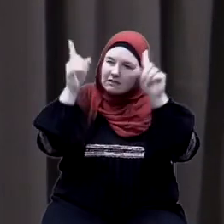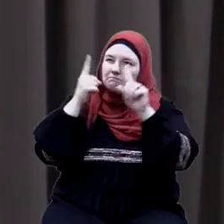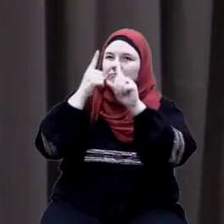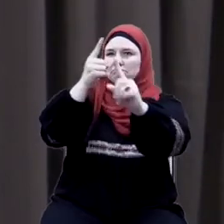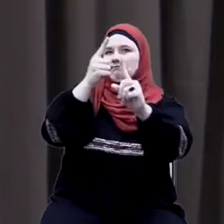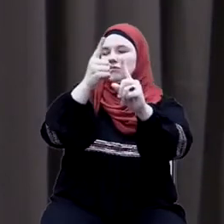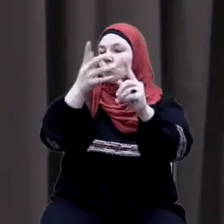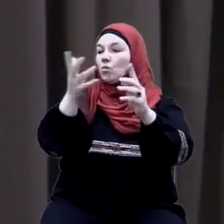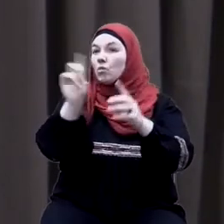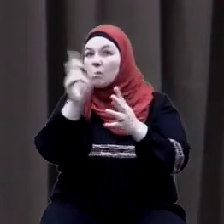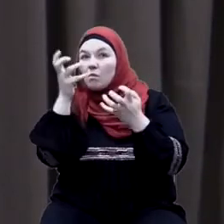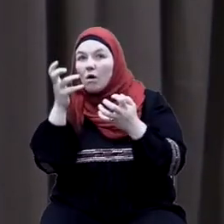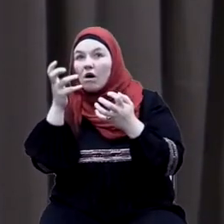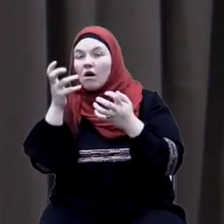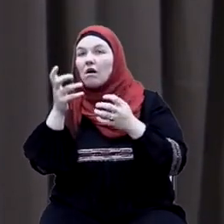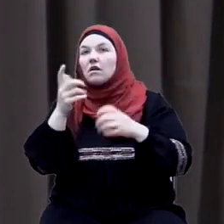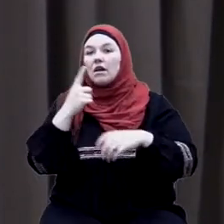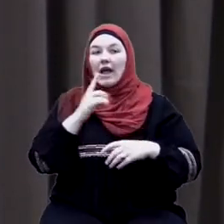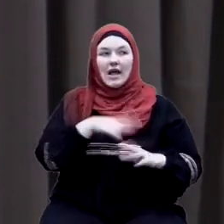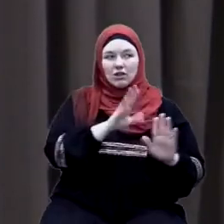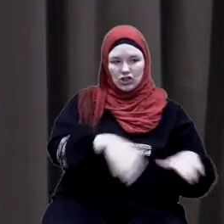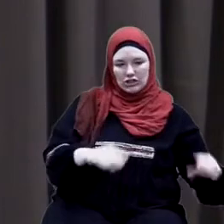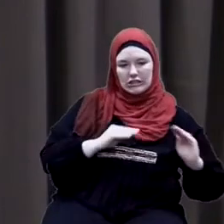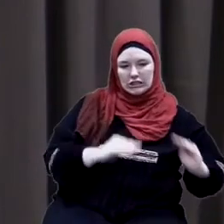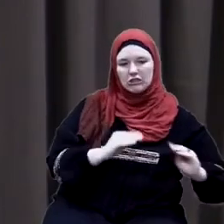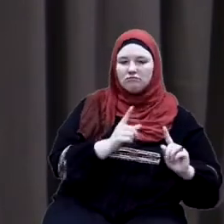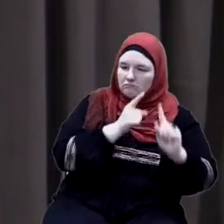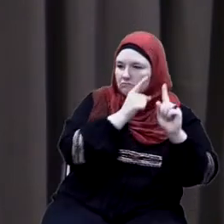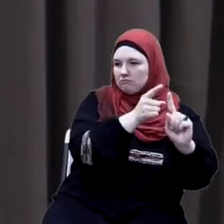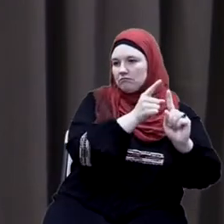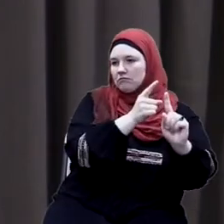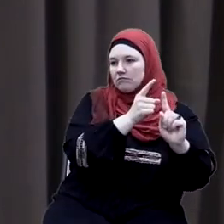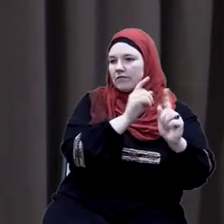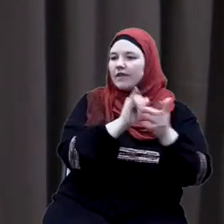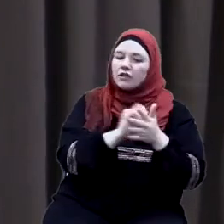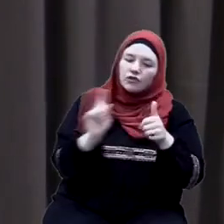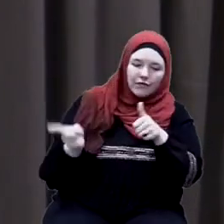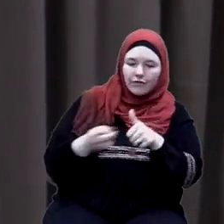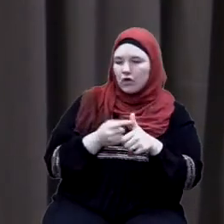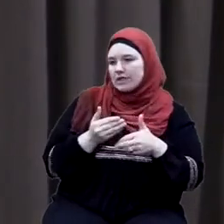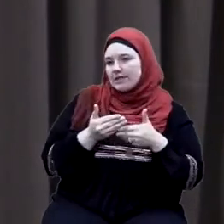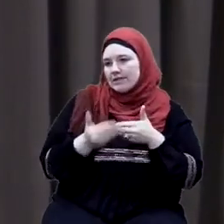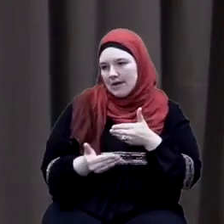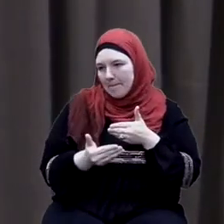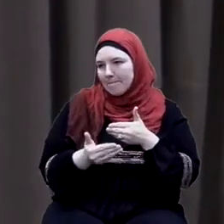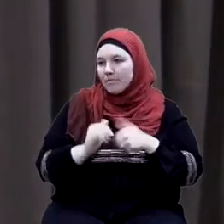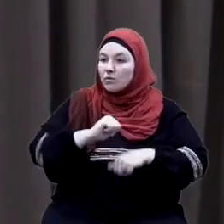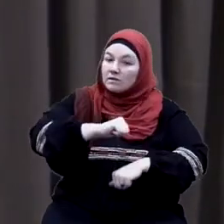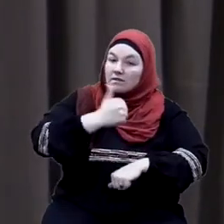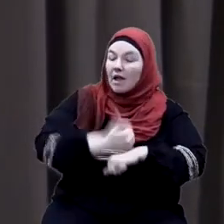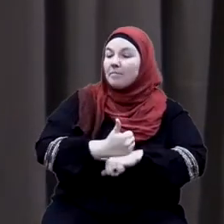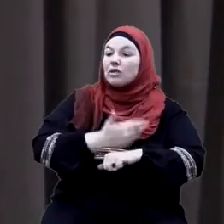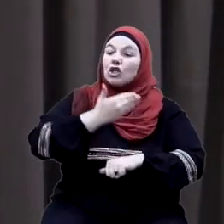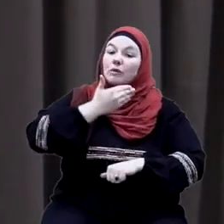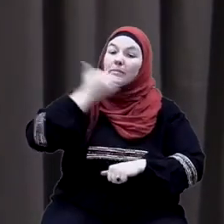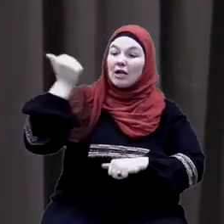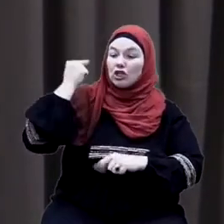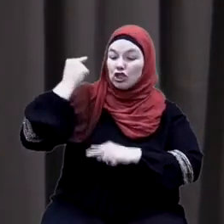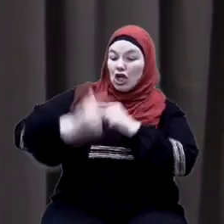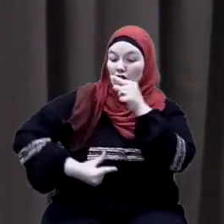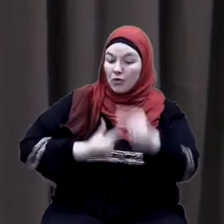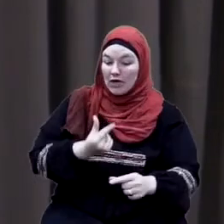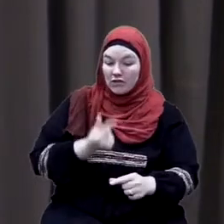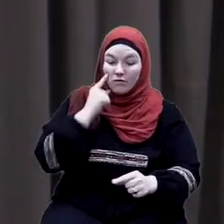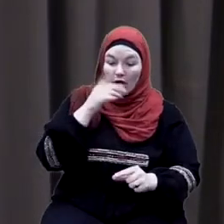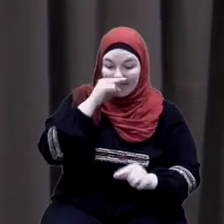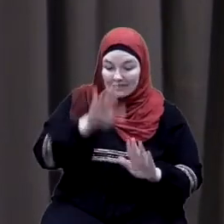ourselves and for the next generation. This is the first step to establish a better generation than